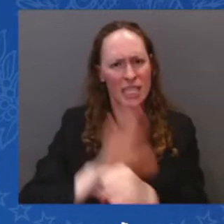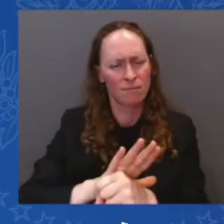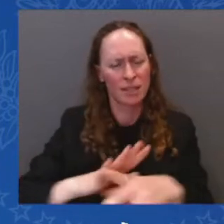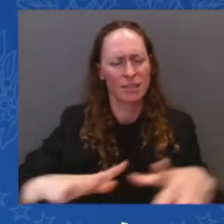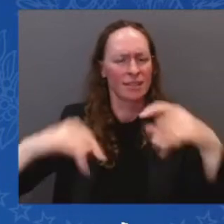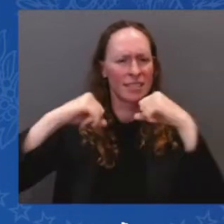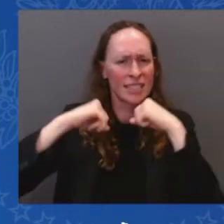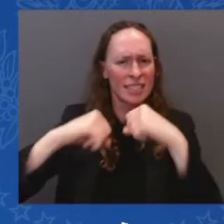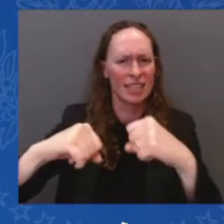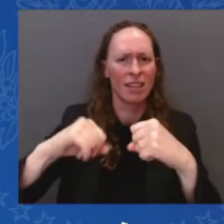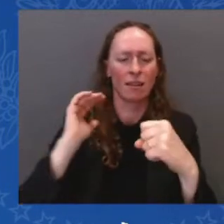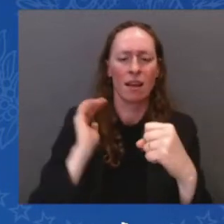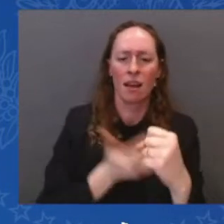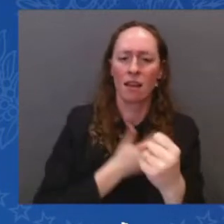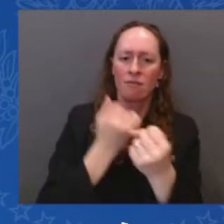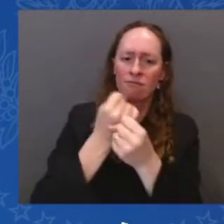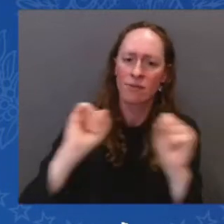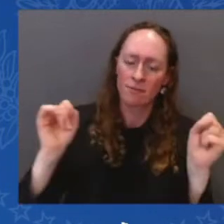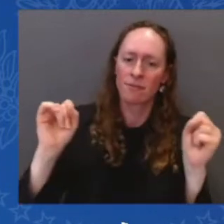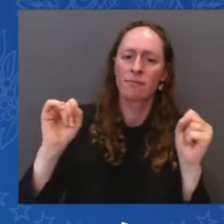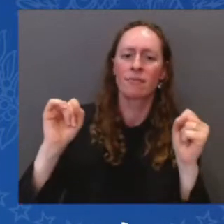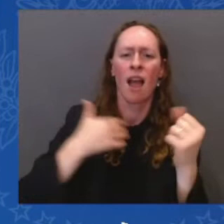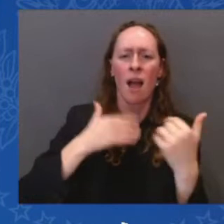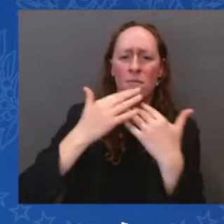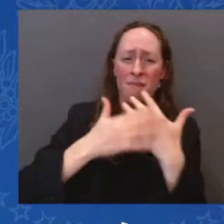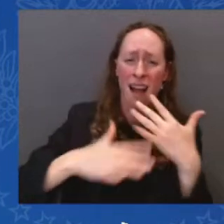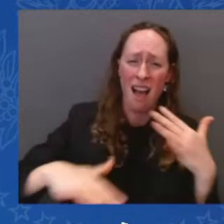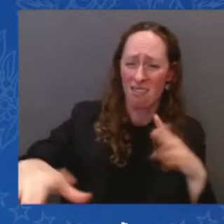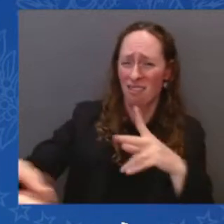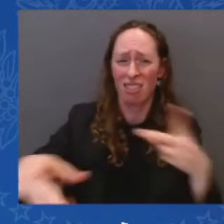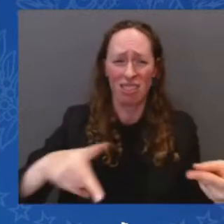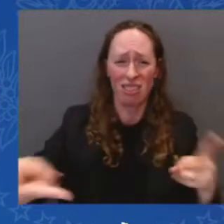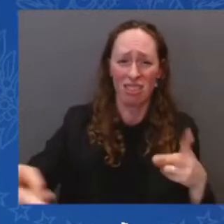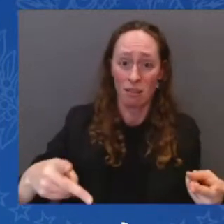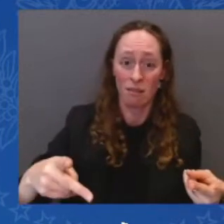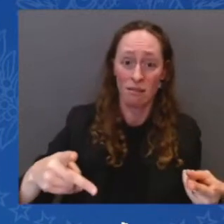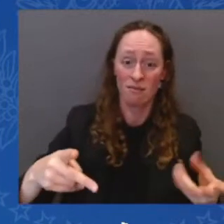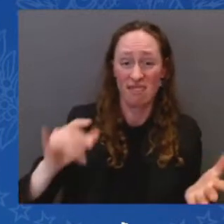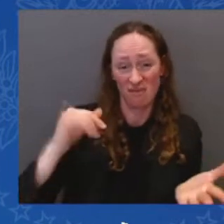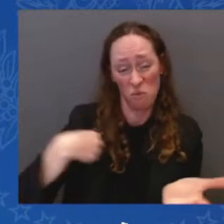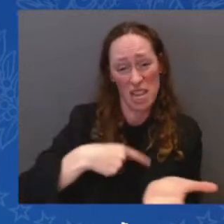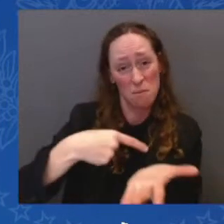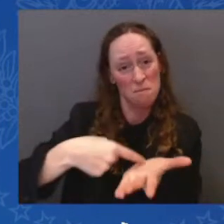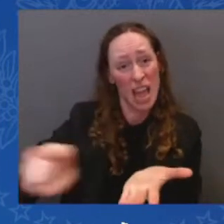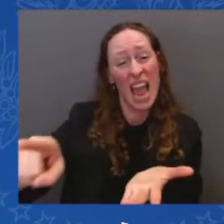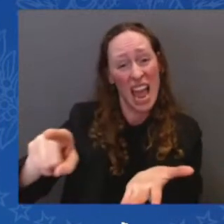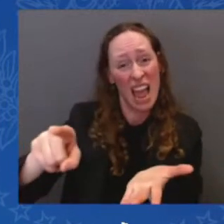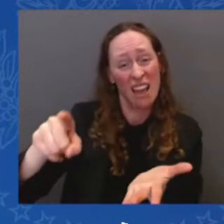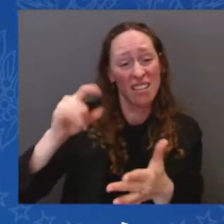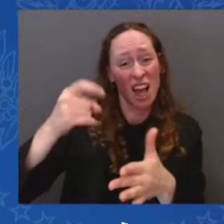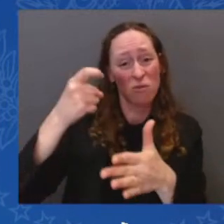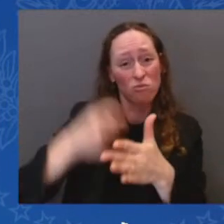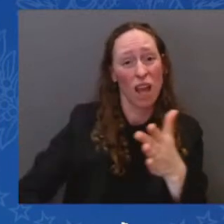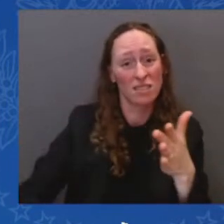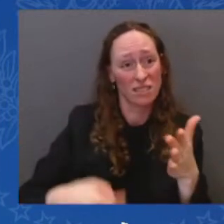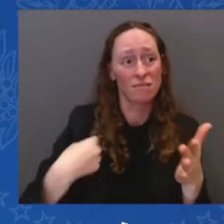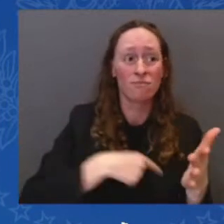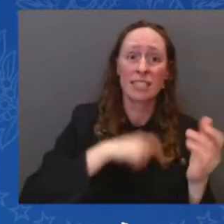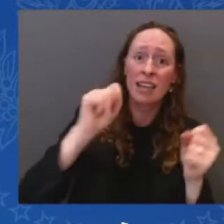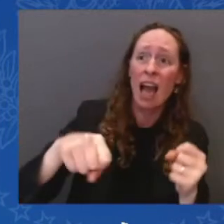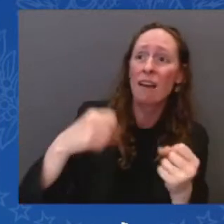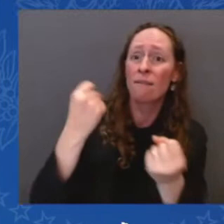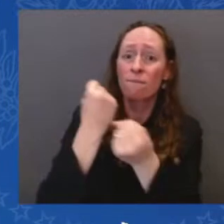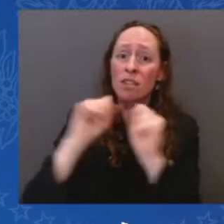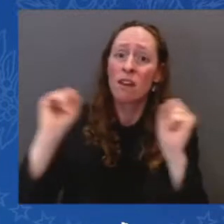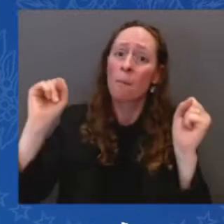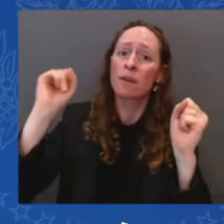our freedom of speech. Our blood pays for the right to assemble, our due process, our freedom of the press,